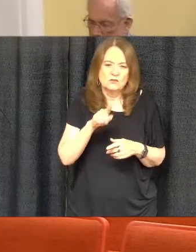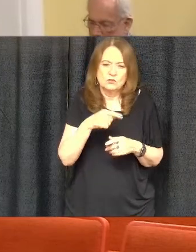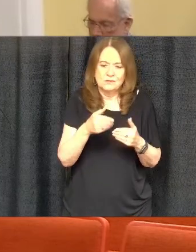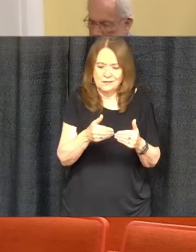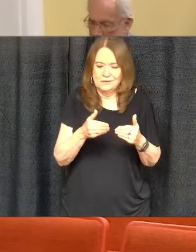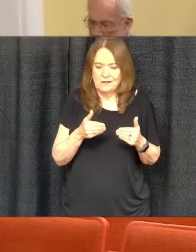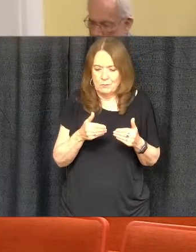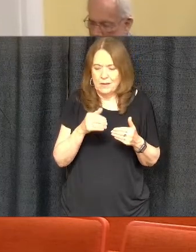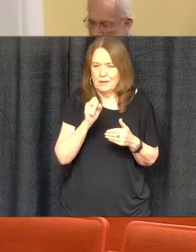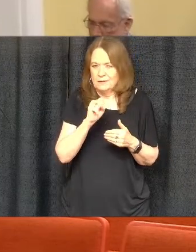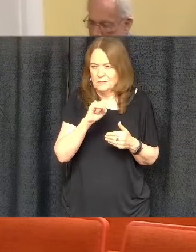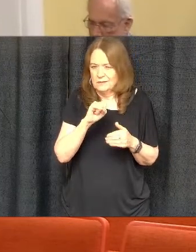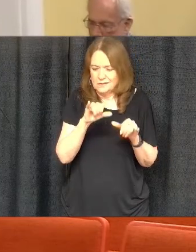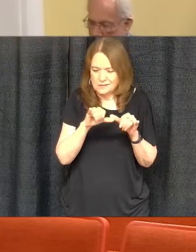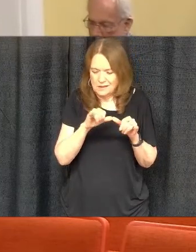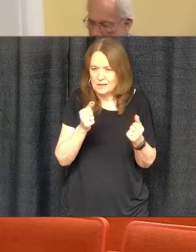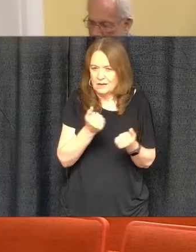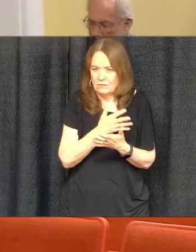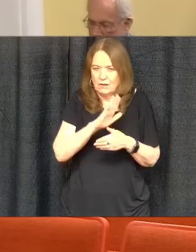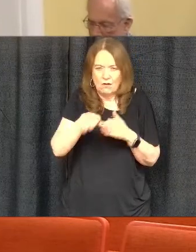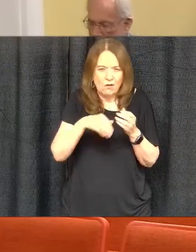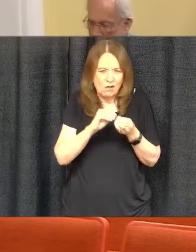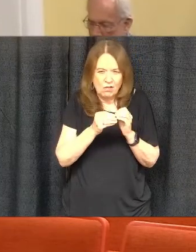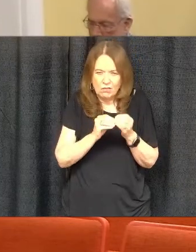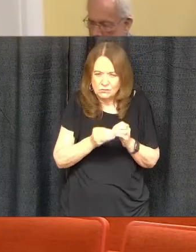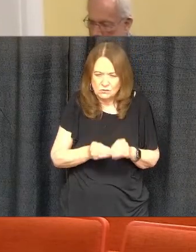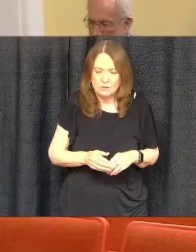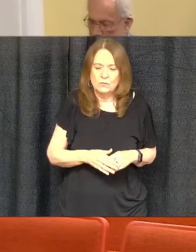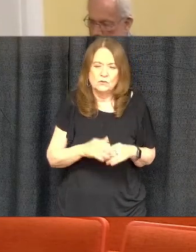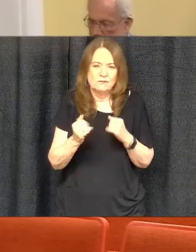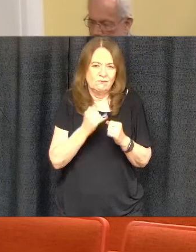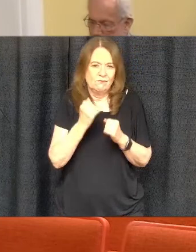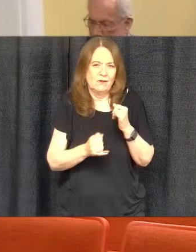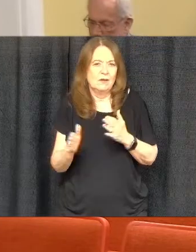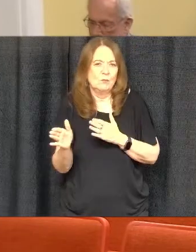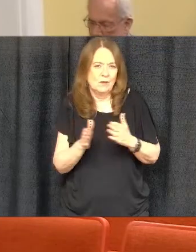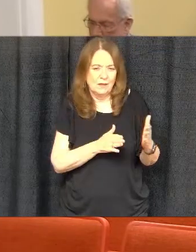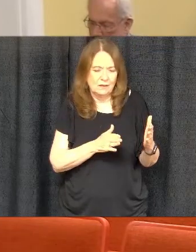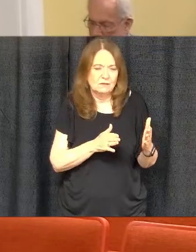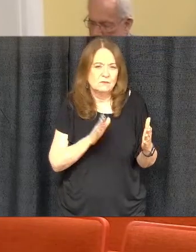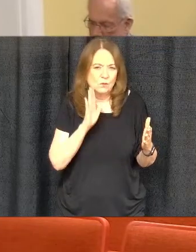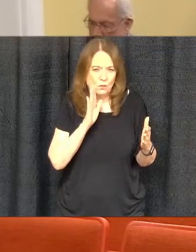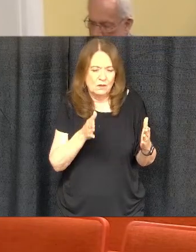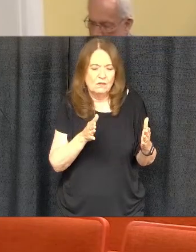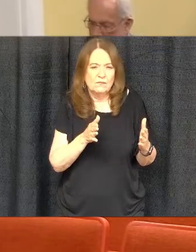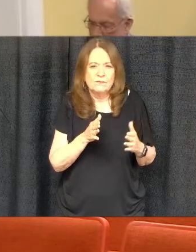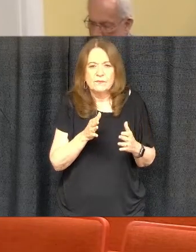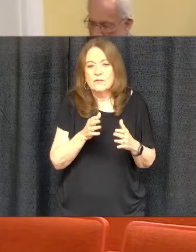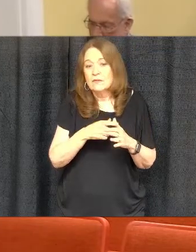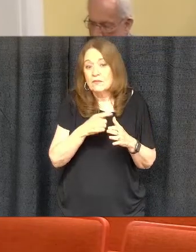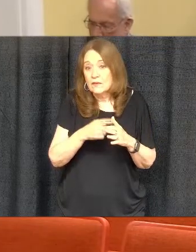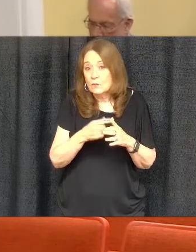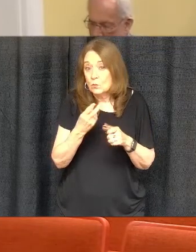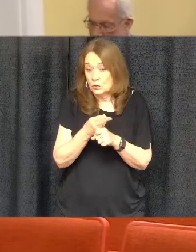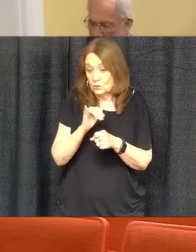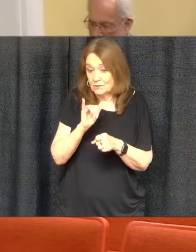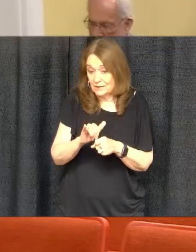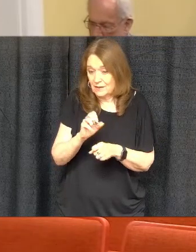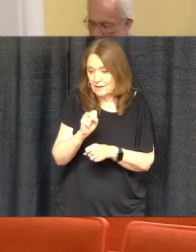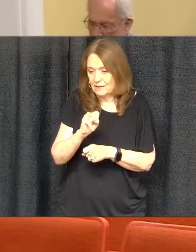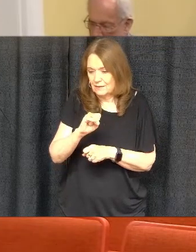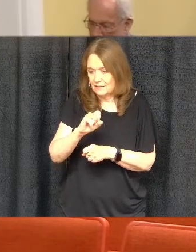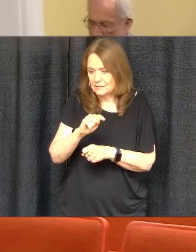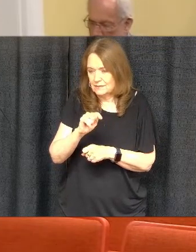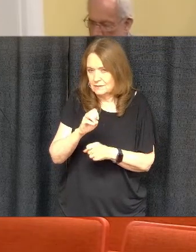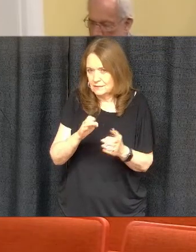the sizes of everything, all those numbers that go into a final plan. We'll treat that then as a site plan. The site plan